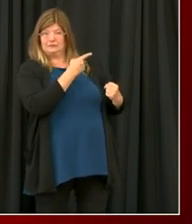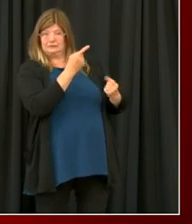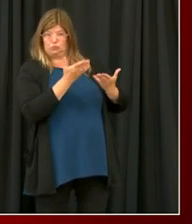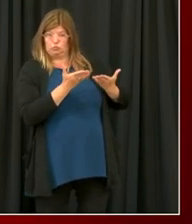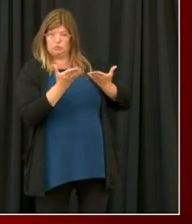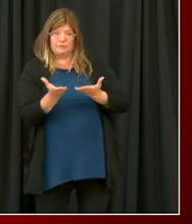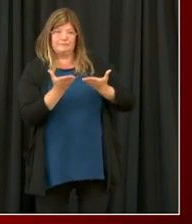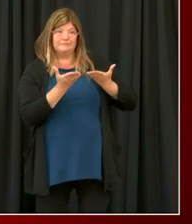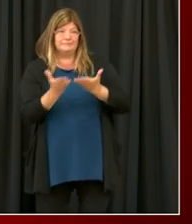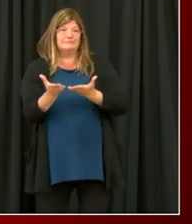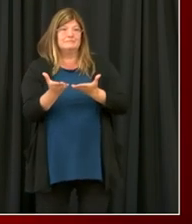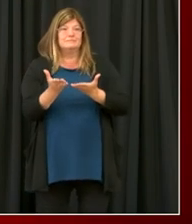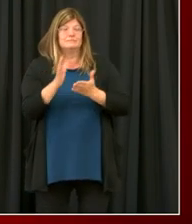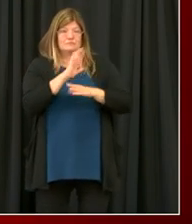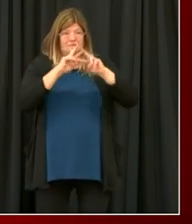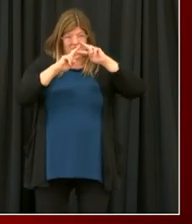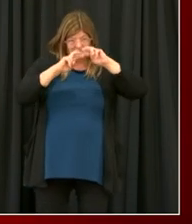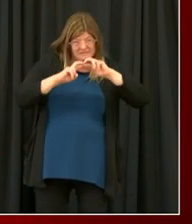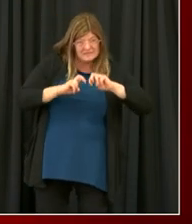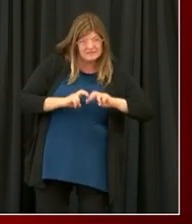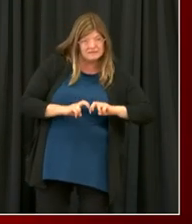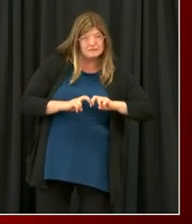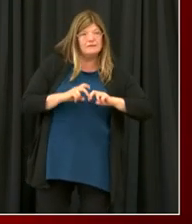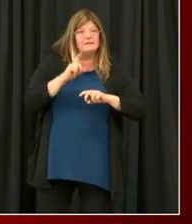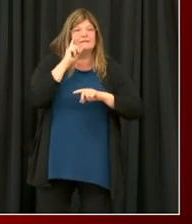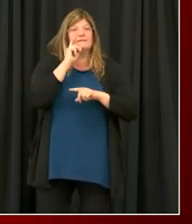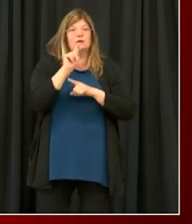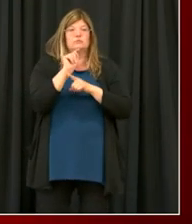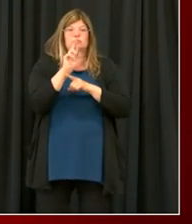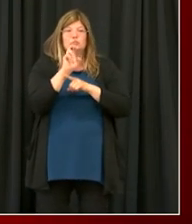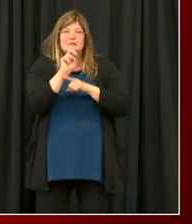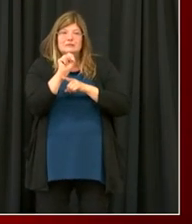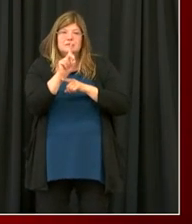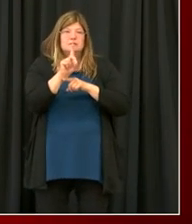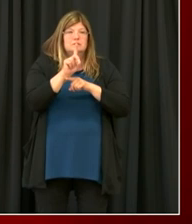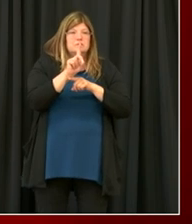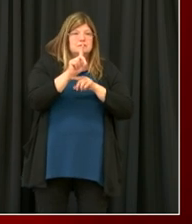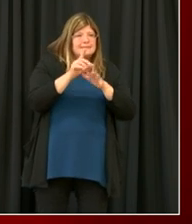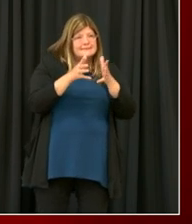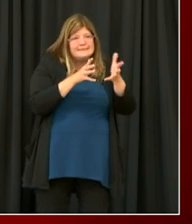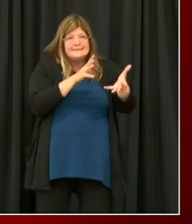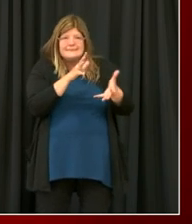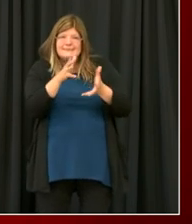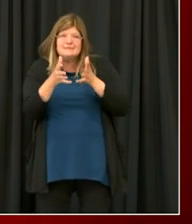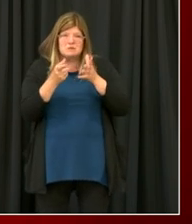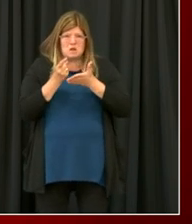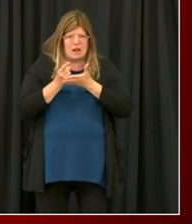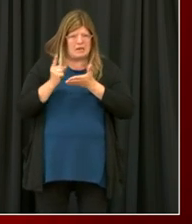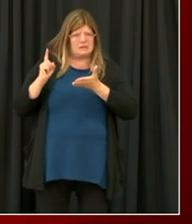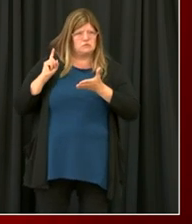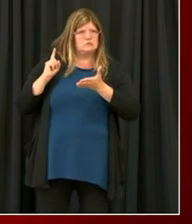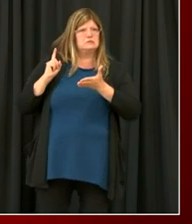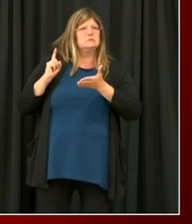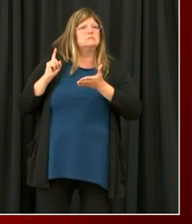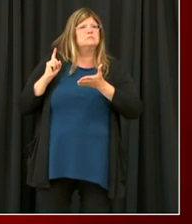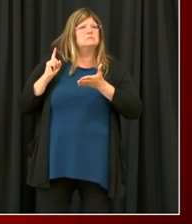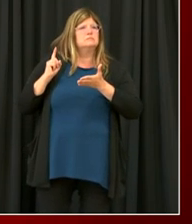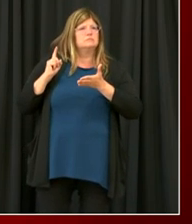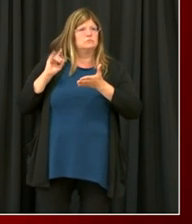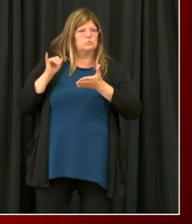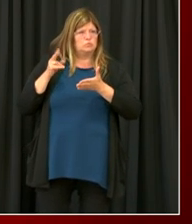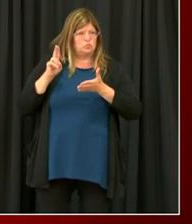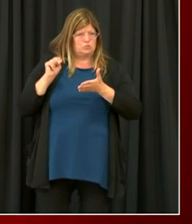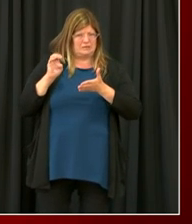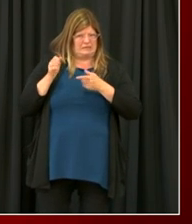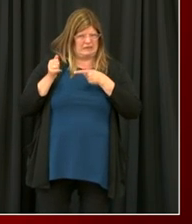and analysis of the trends, we talked last week now, that June the 19th